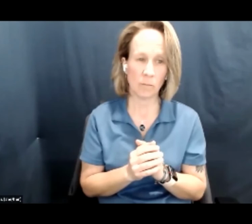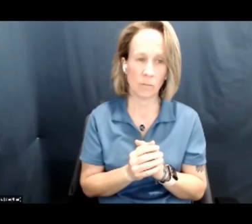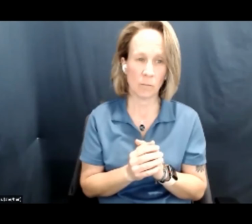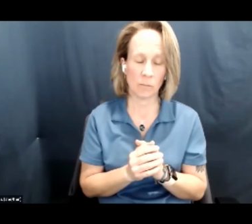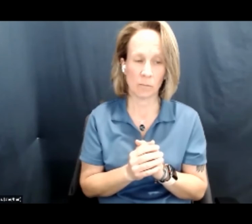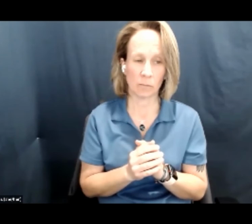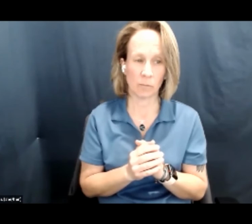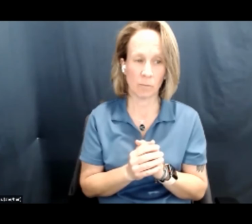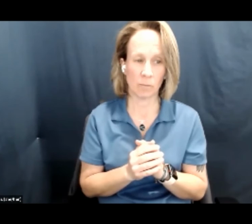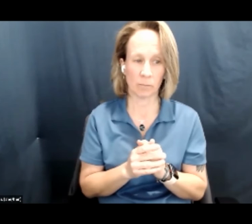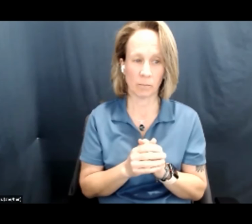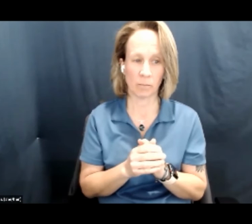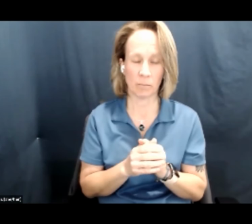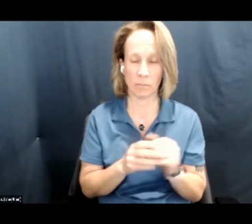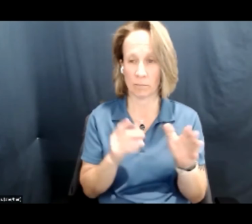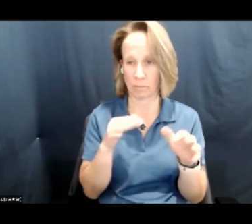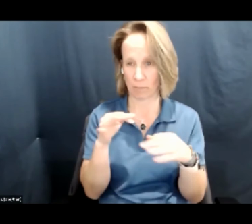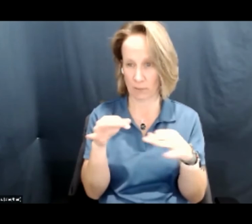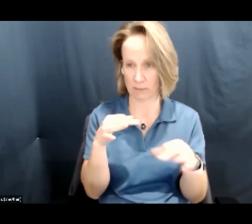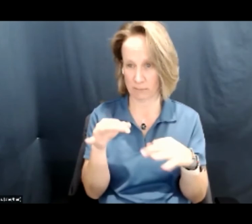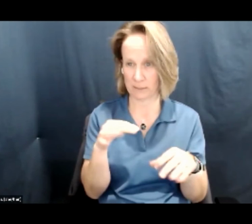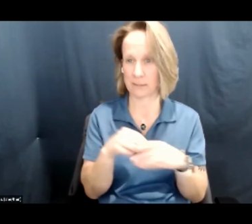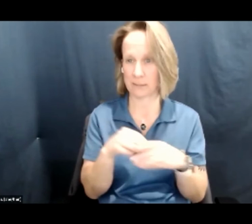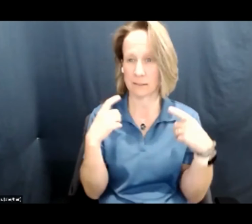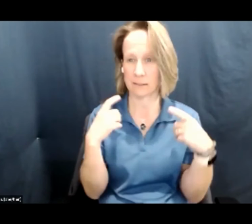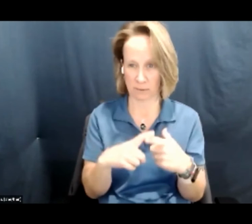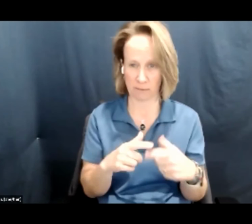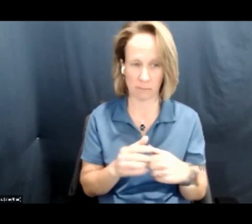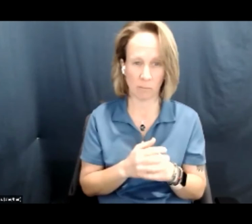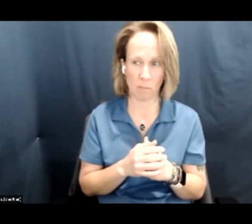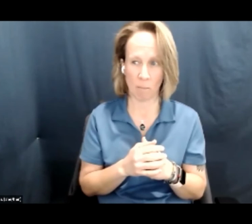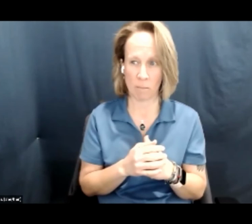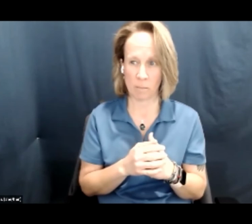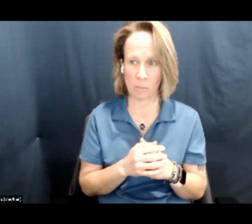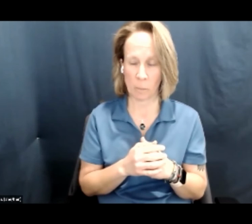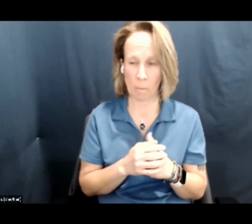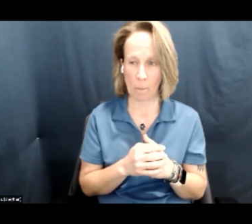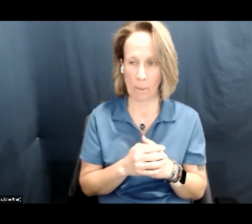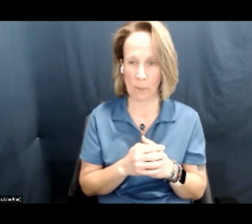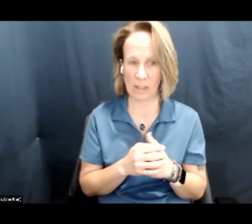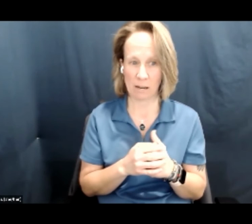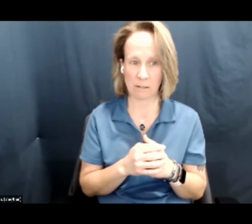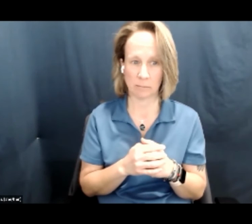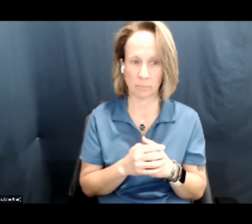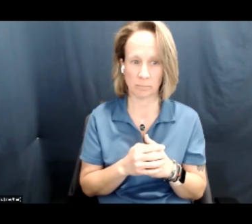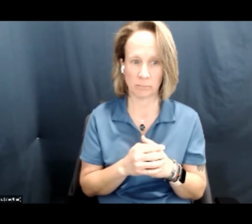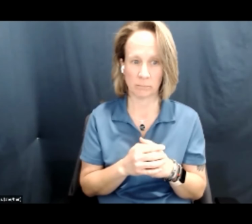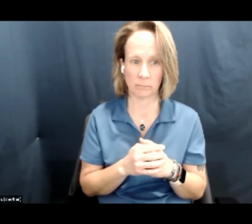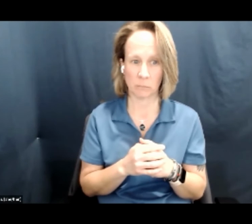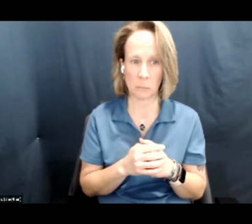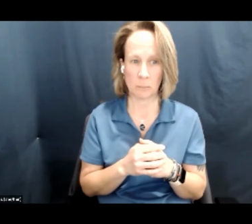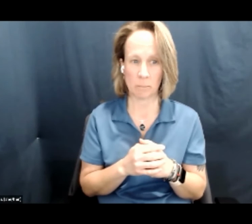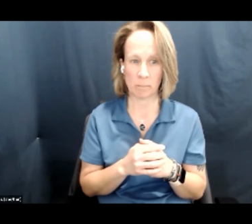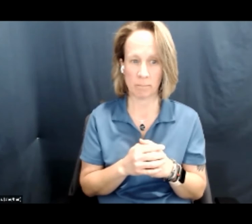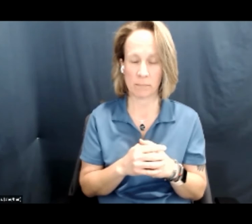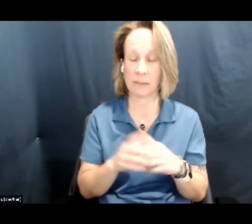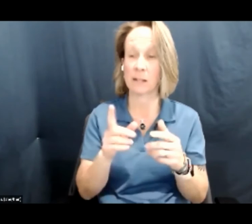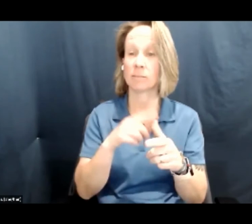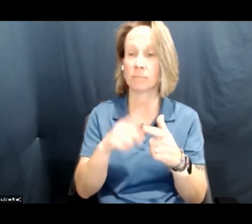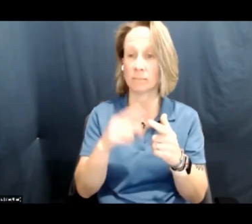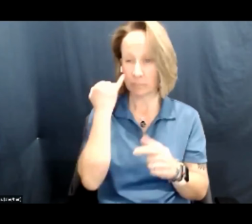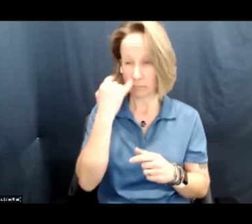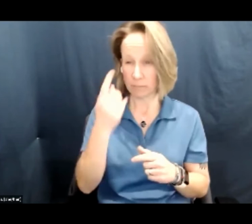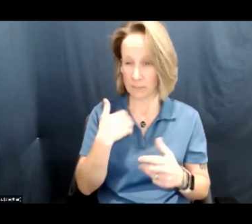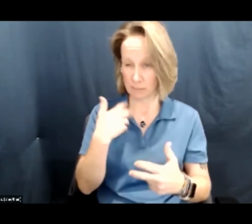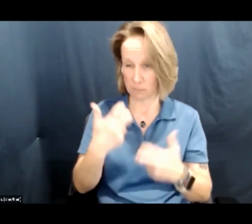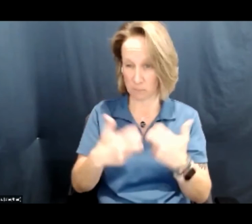español, puedes elegir el canal español para escuchar. And then if you're having audio difficulties and